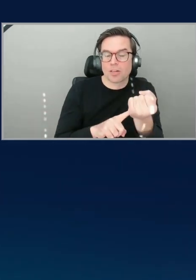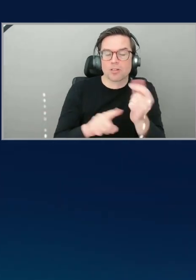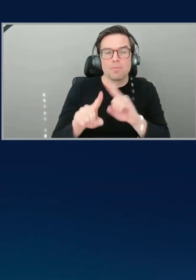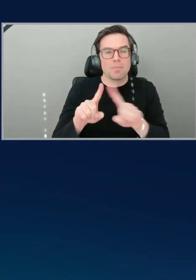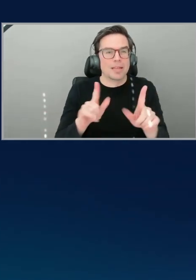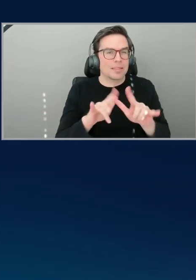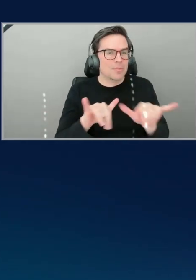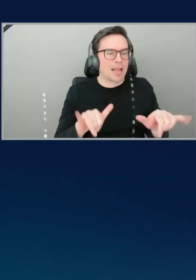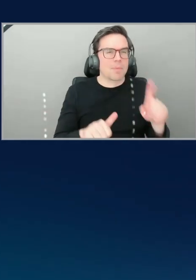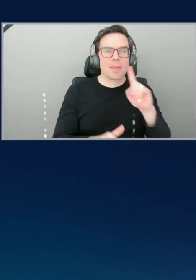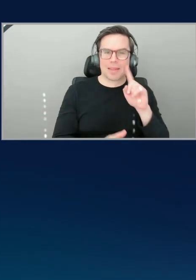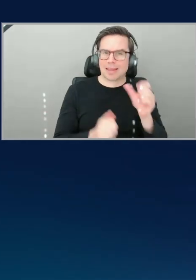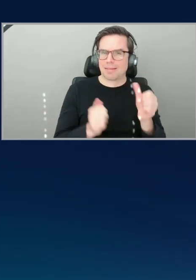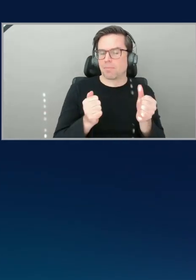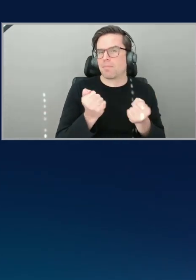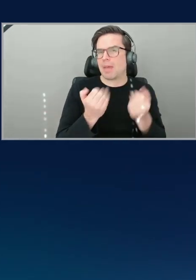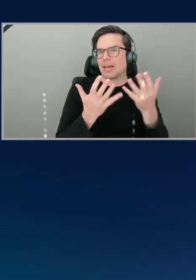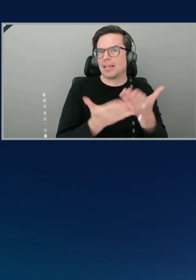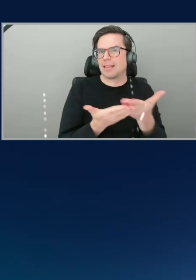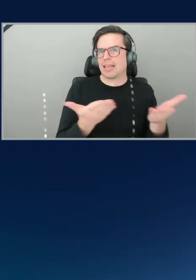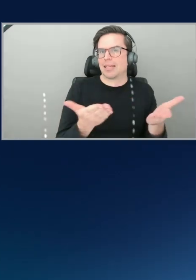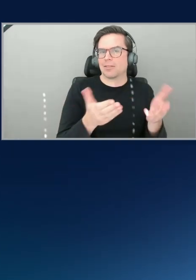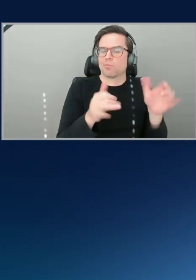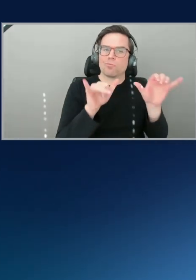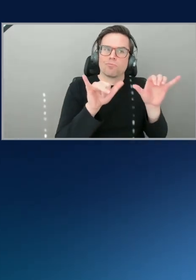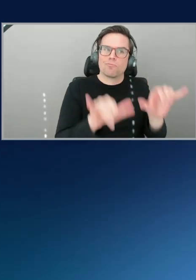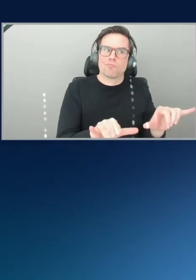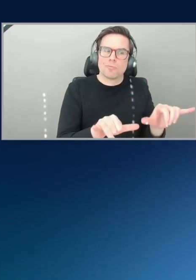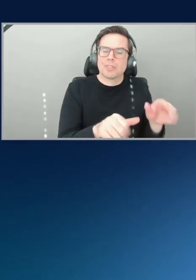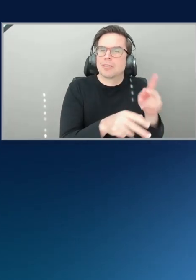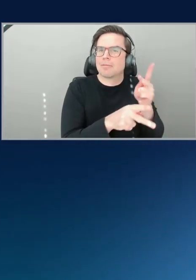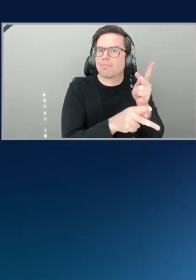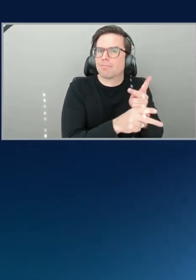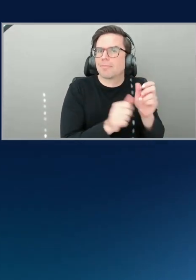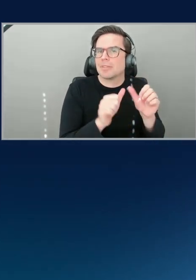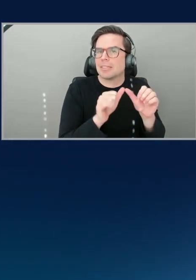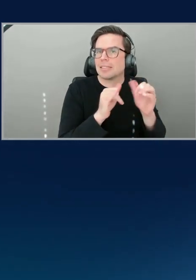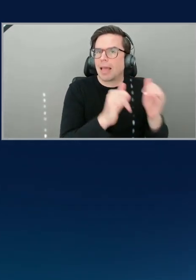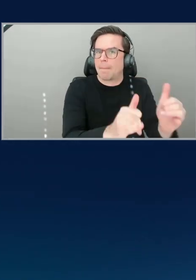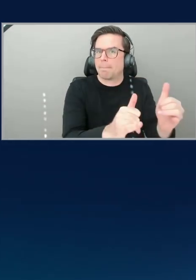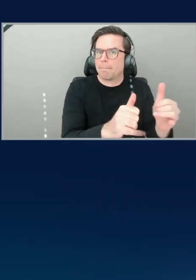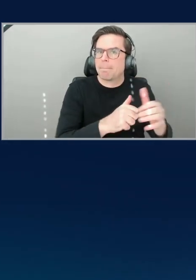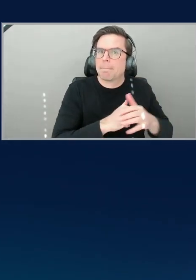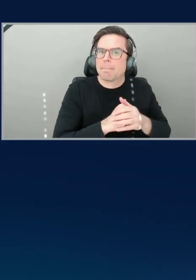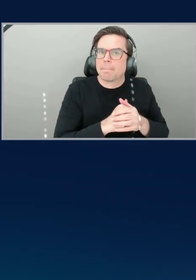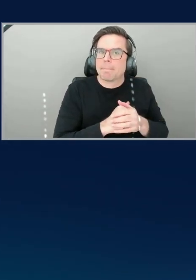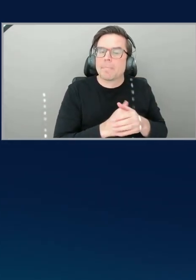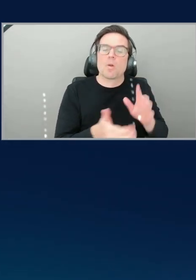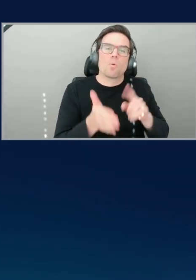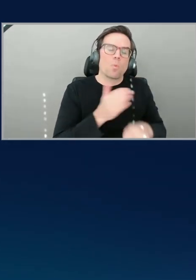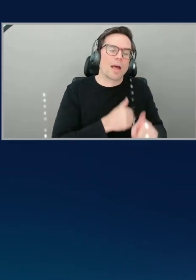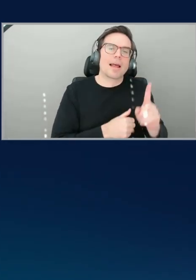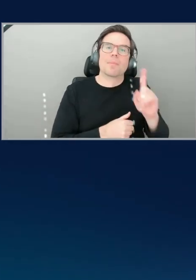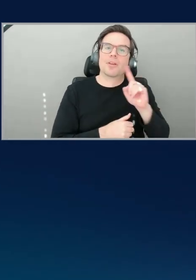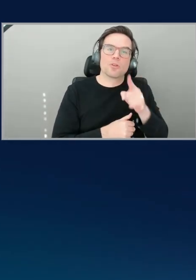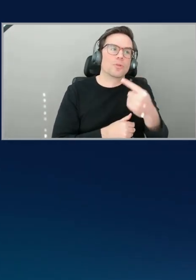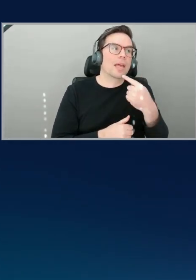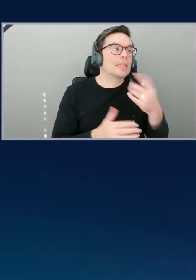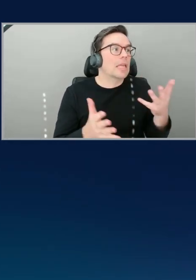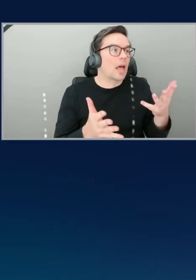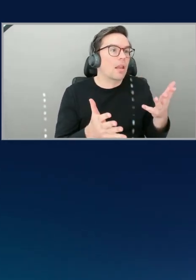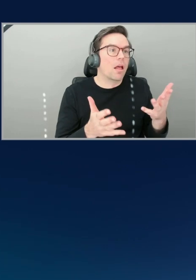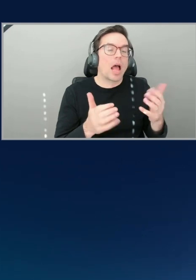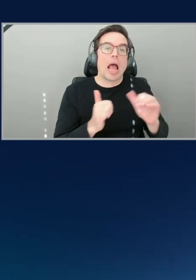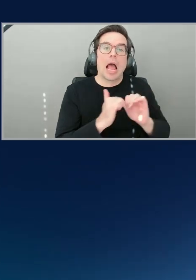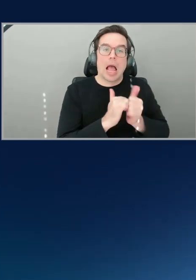is that the way that software is going to be developed is changing. We may not even know